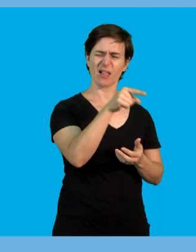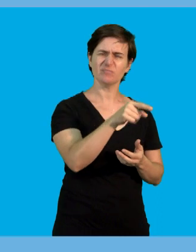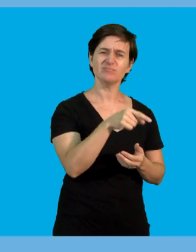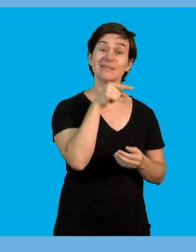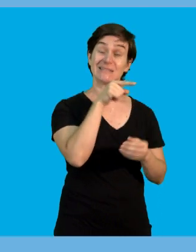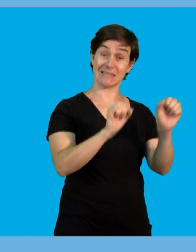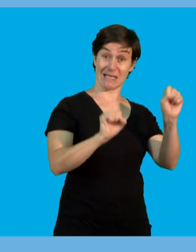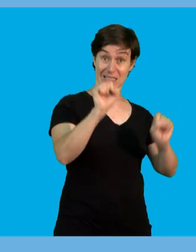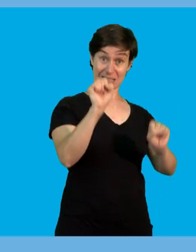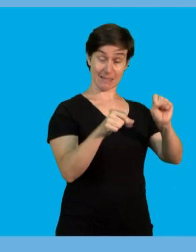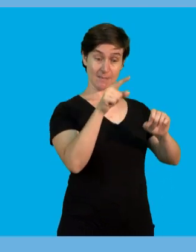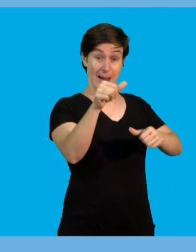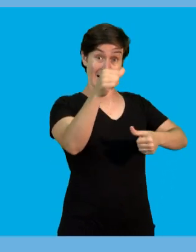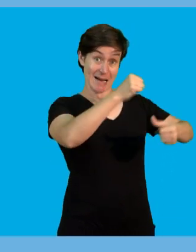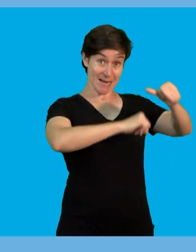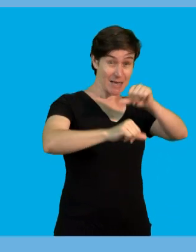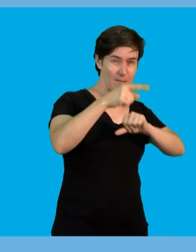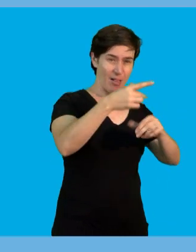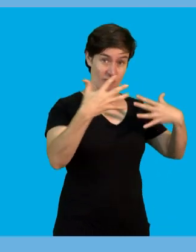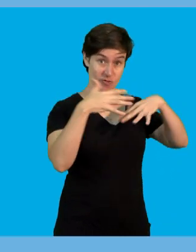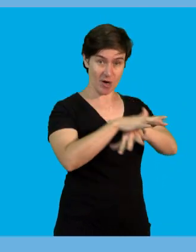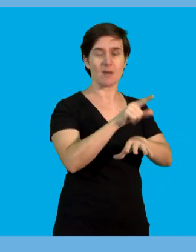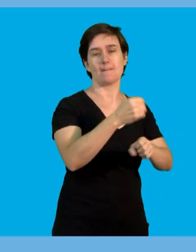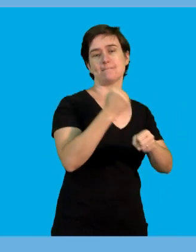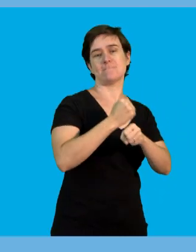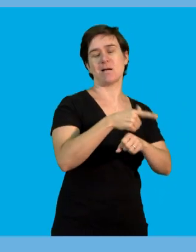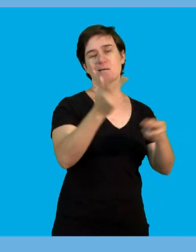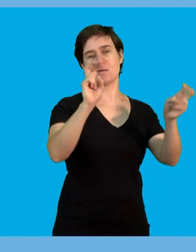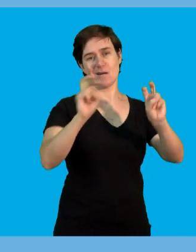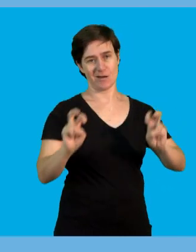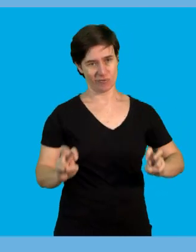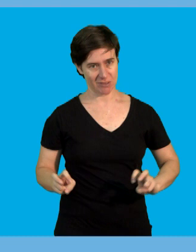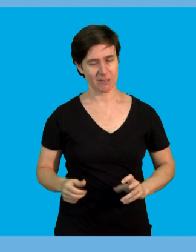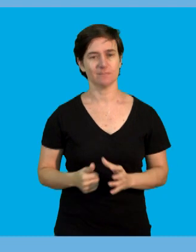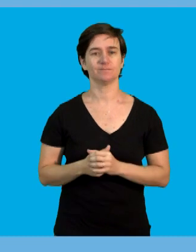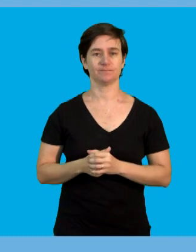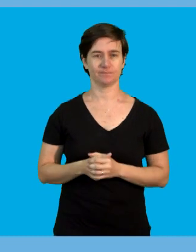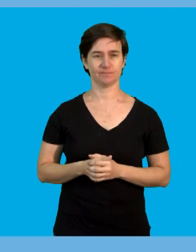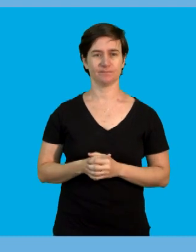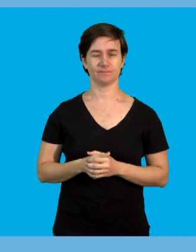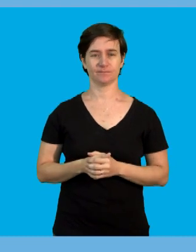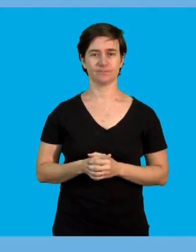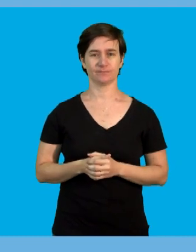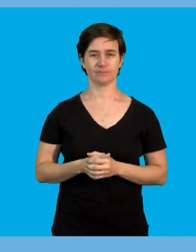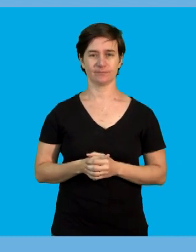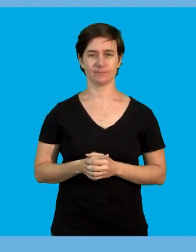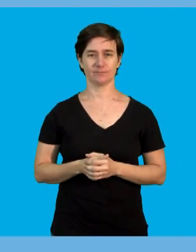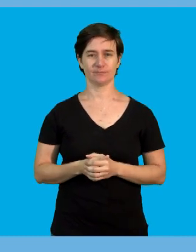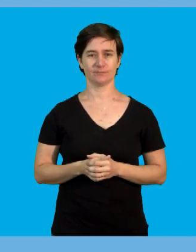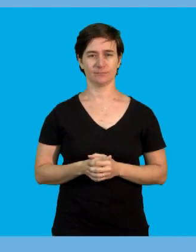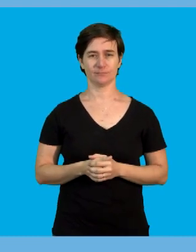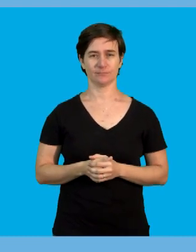cell, that's now a system in which chemical reactions, they happen there, and they happen because they are going to be